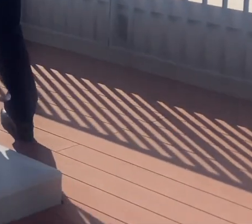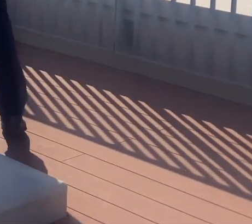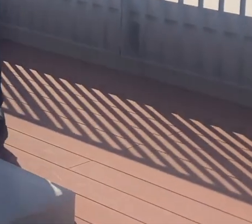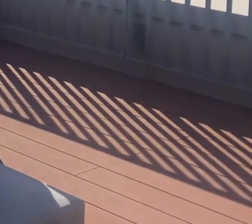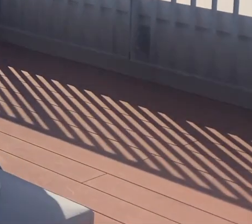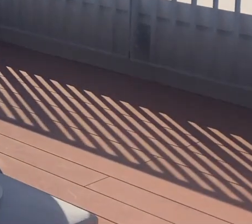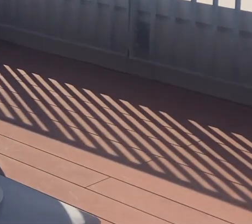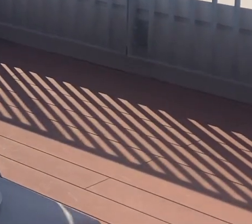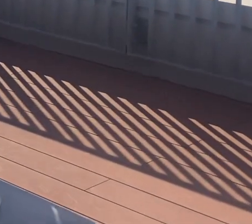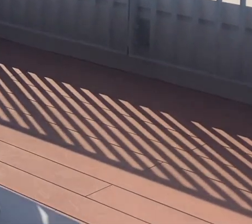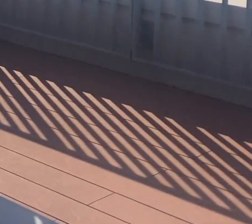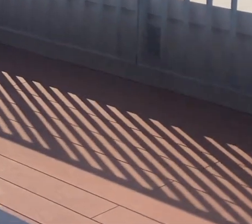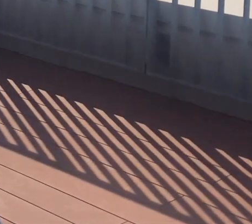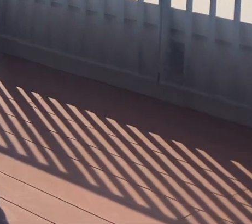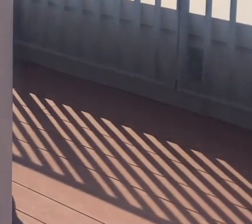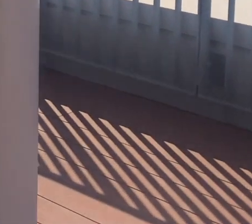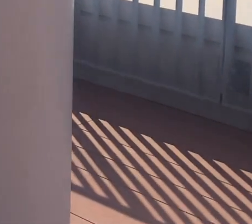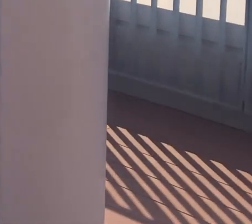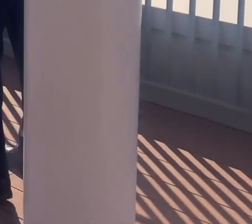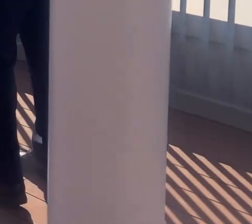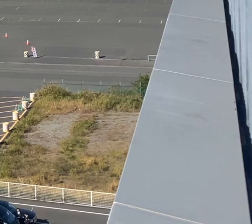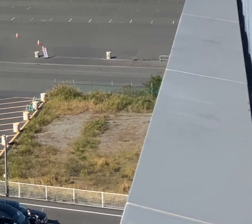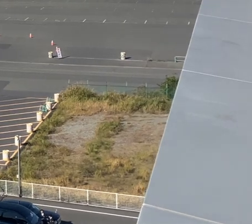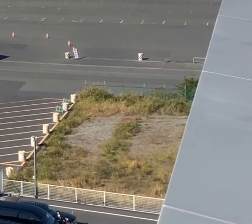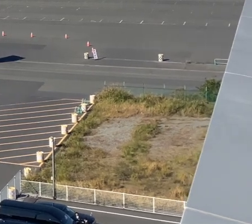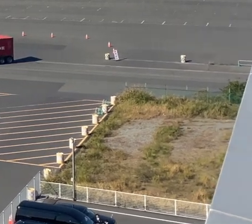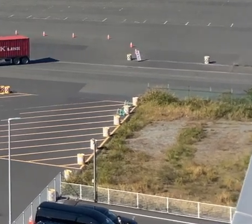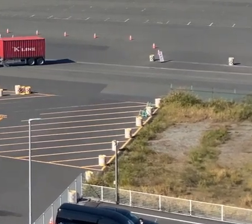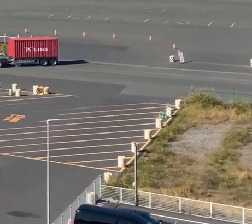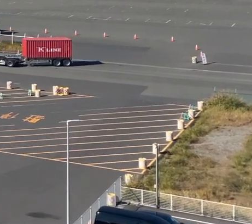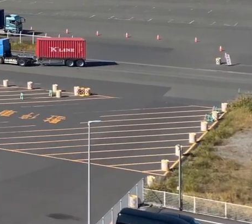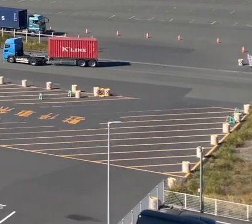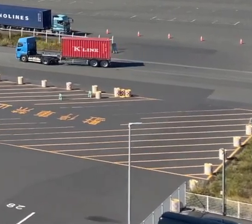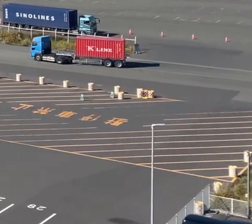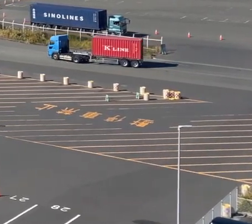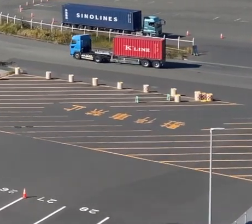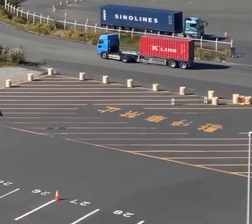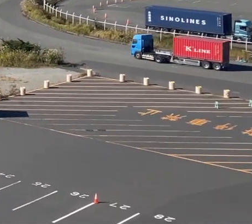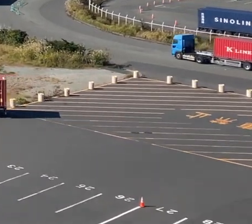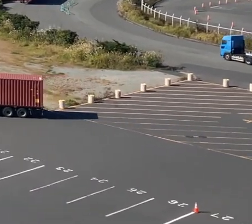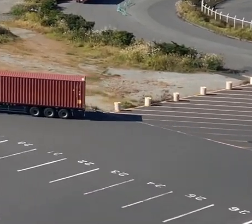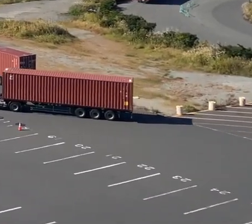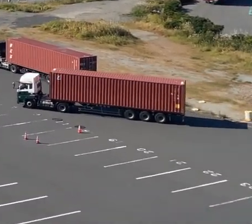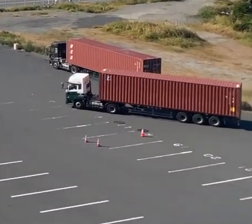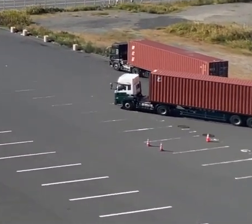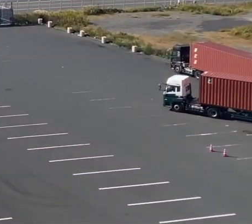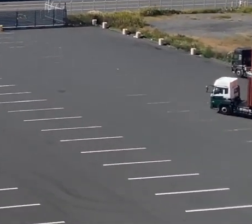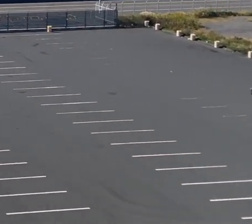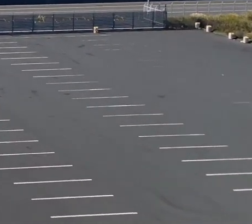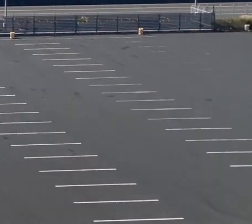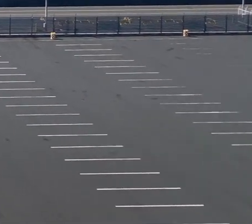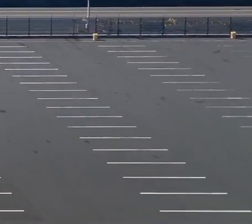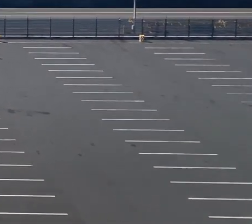accommodate numerous cruise and cargo ships, Mr. Speaker, sir, making it a gateway for both commercial and passenger traffic.